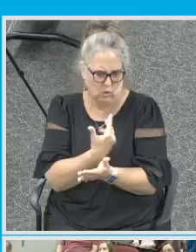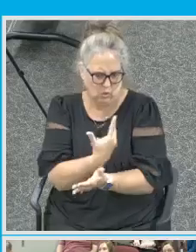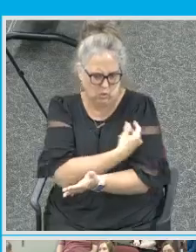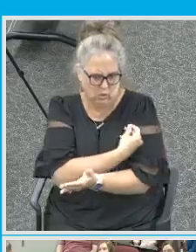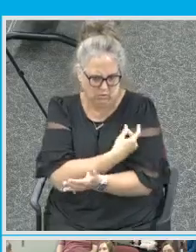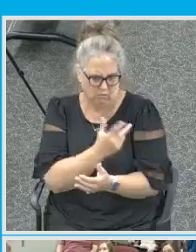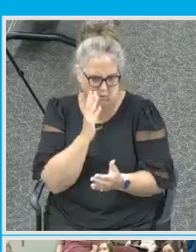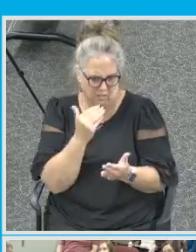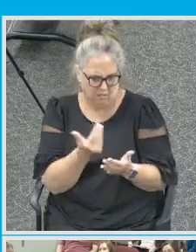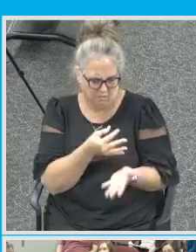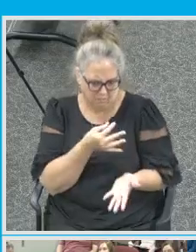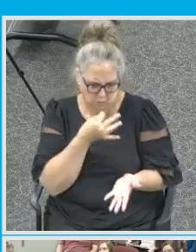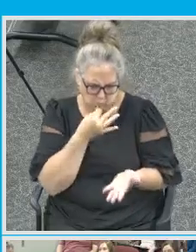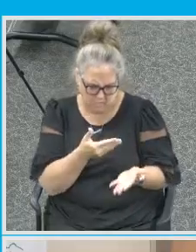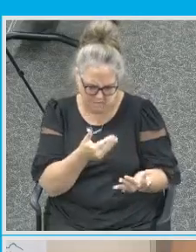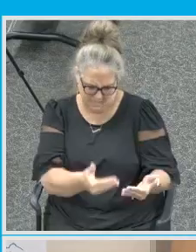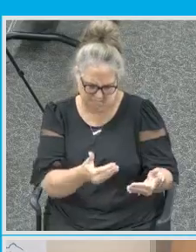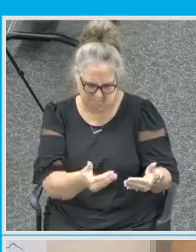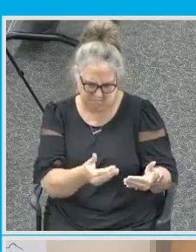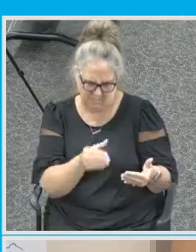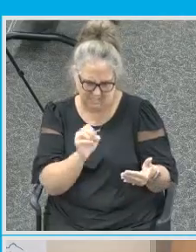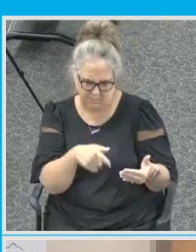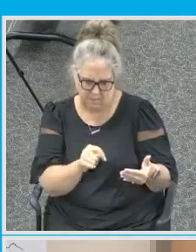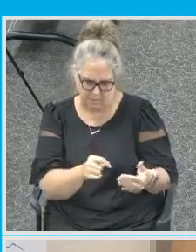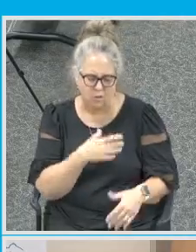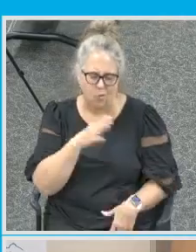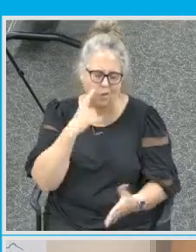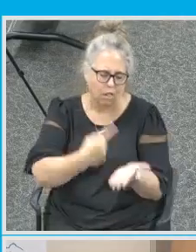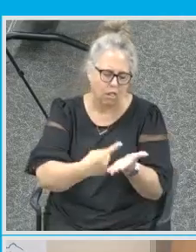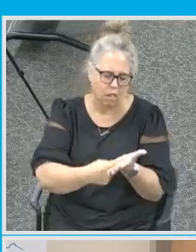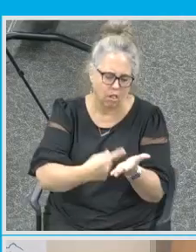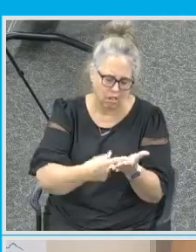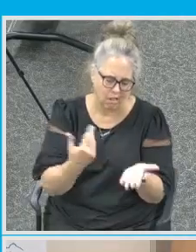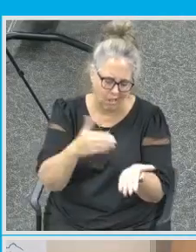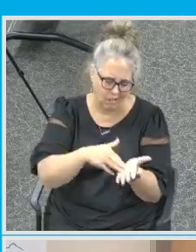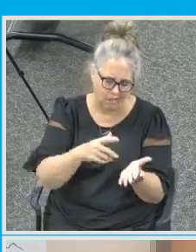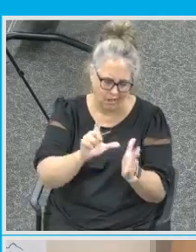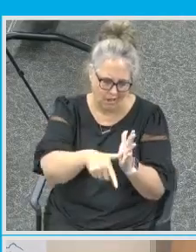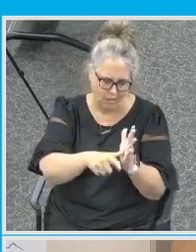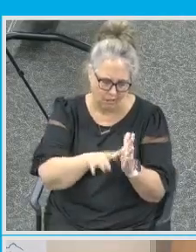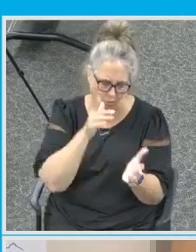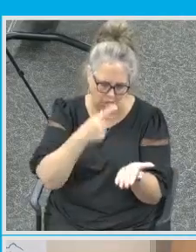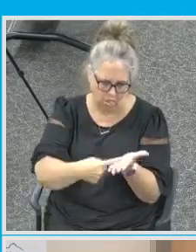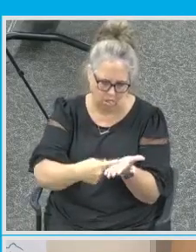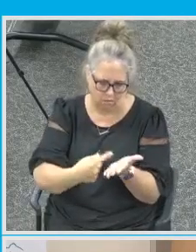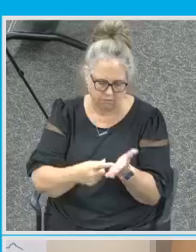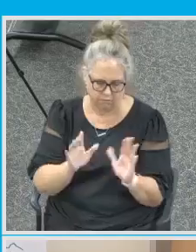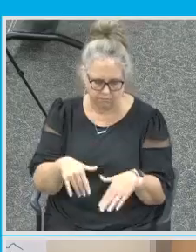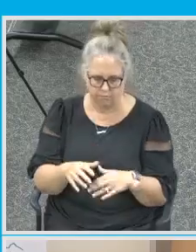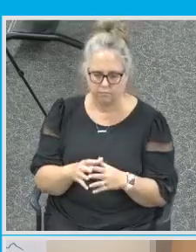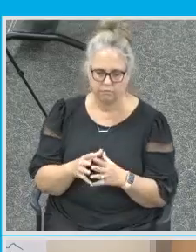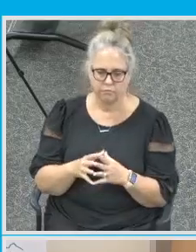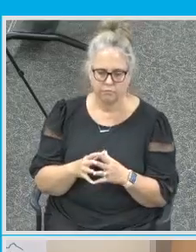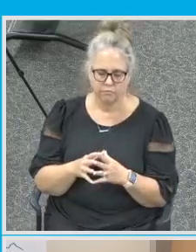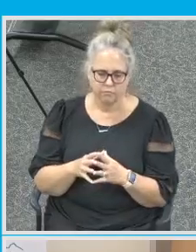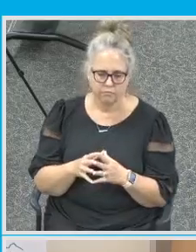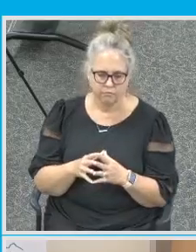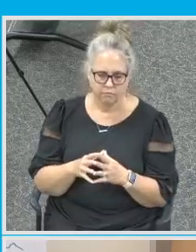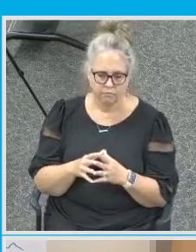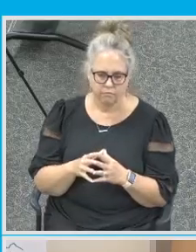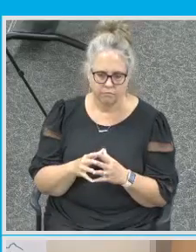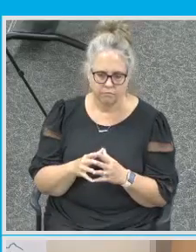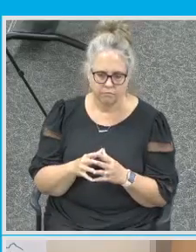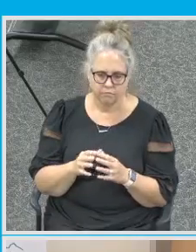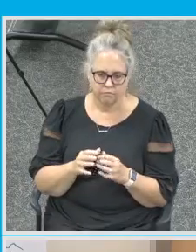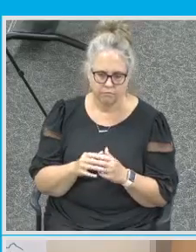So we'll come back and review those recommendations. They're going to say the same thing now. Just get